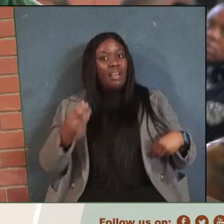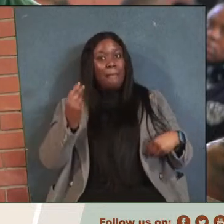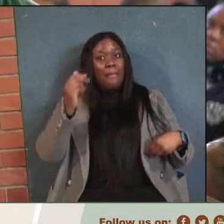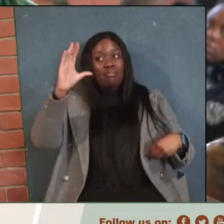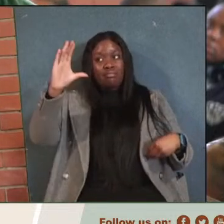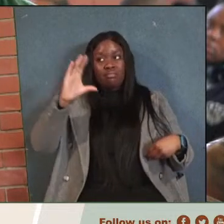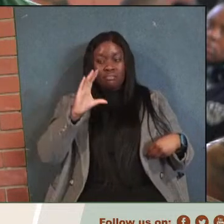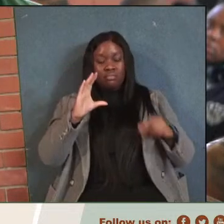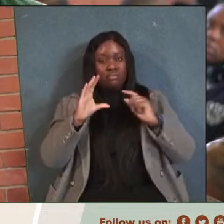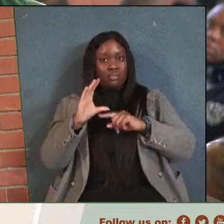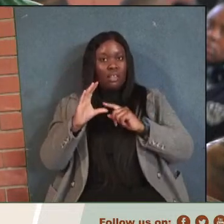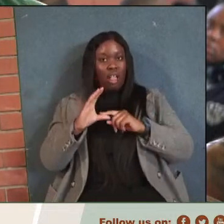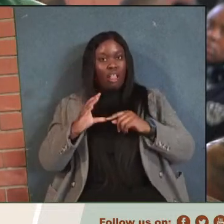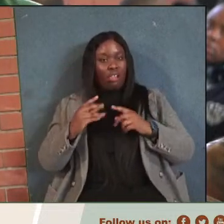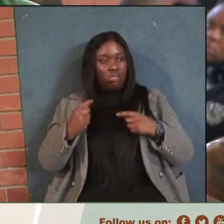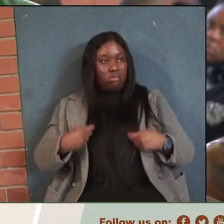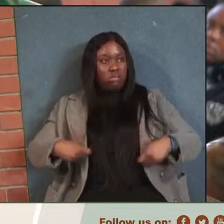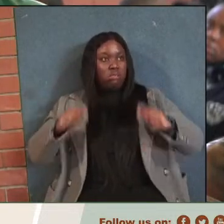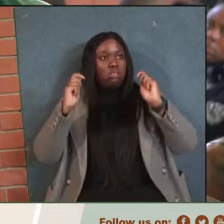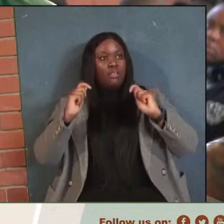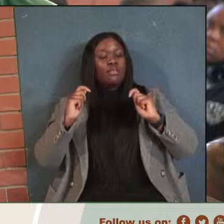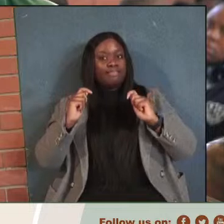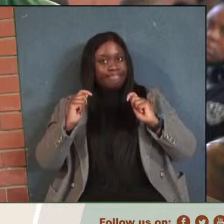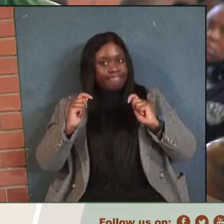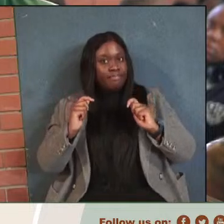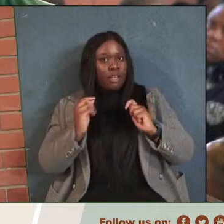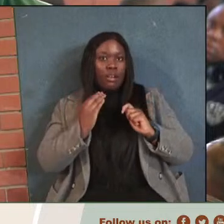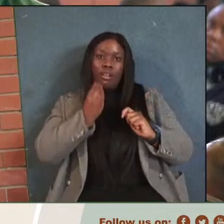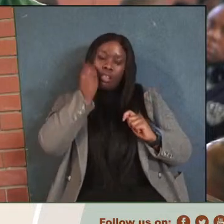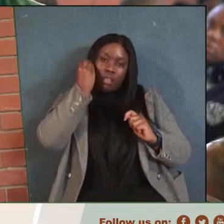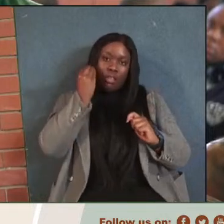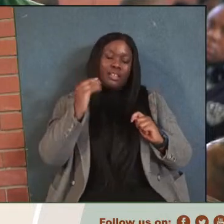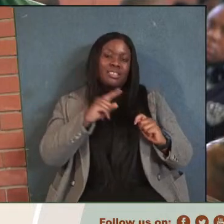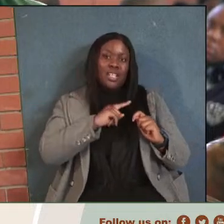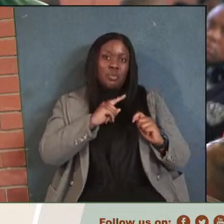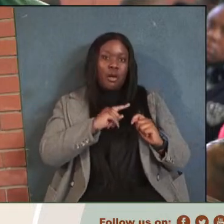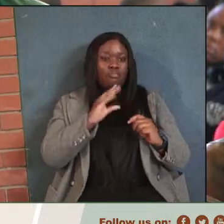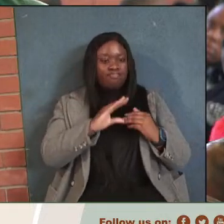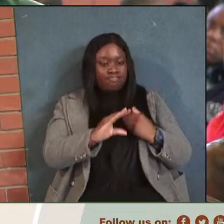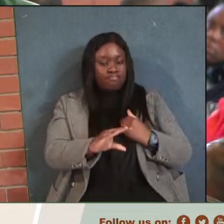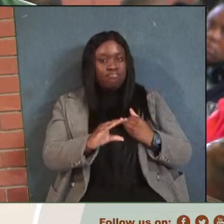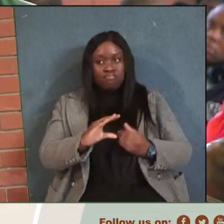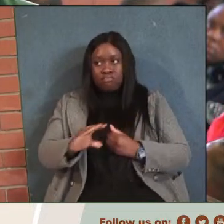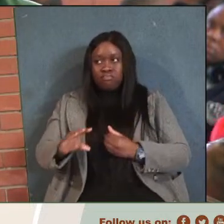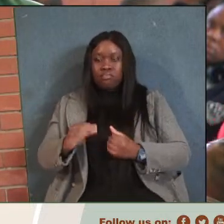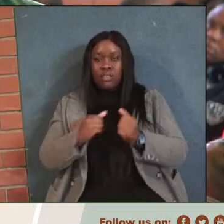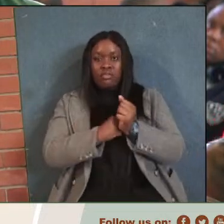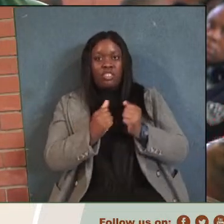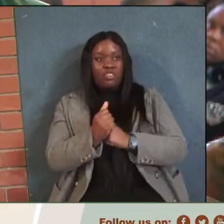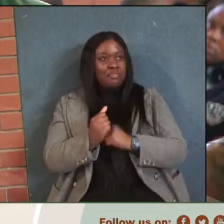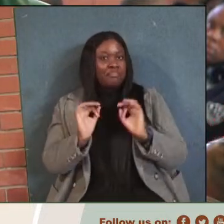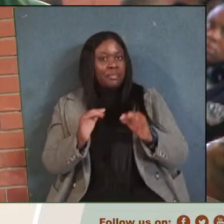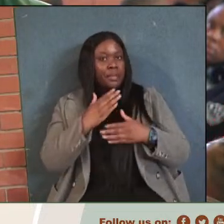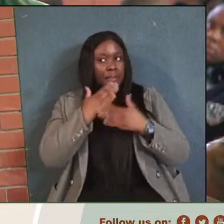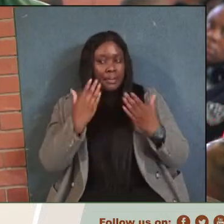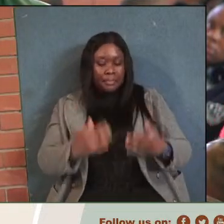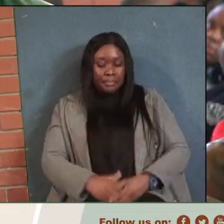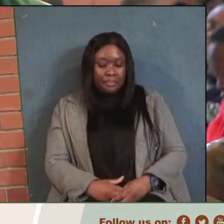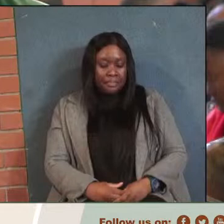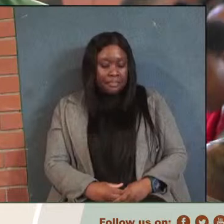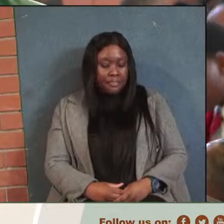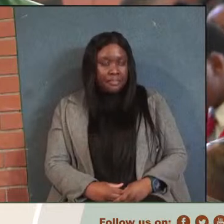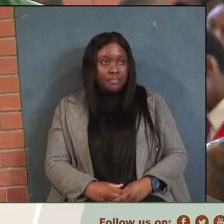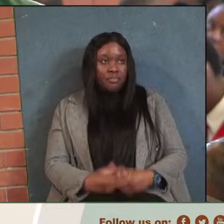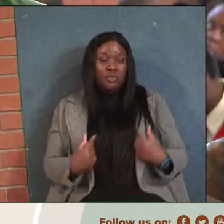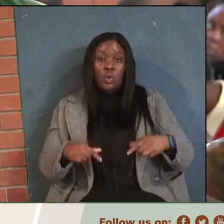out by government officials ends up in the wrong hands, and therefore it is not used effectively to address the issues around our infrastructure.